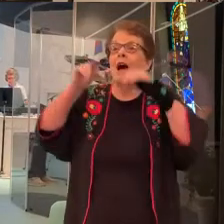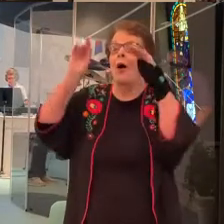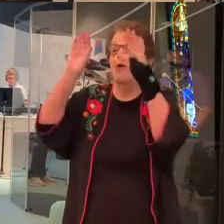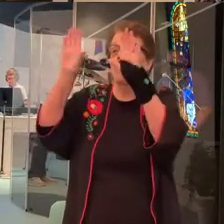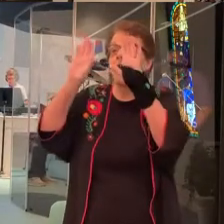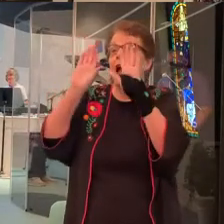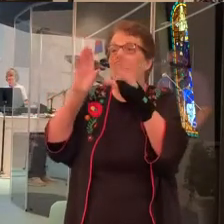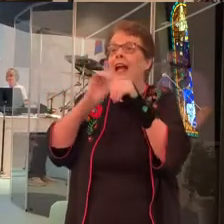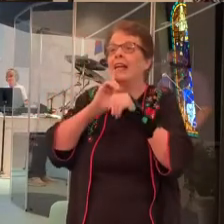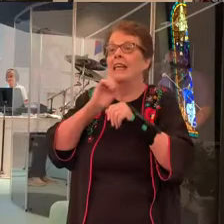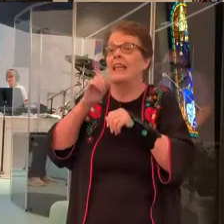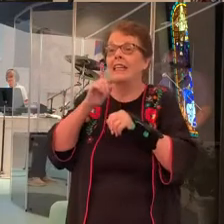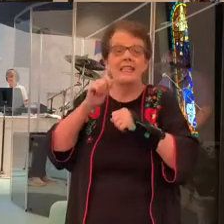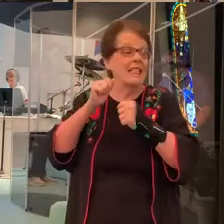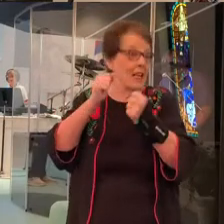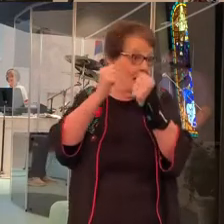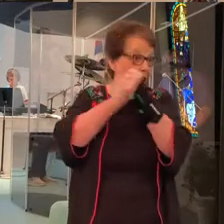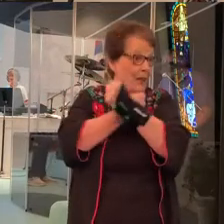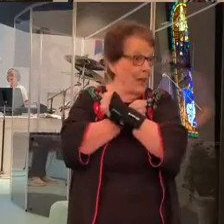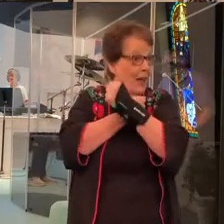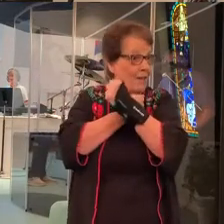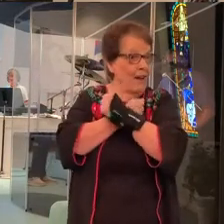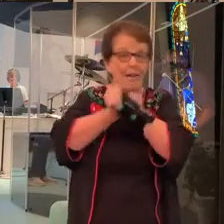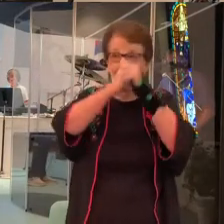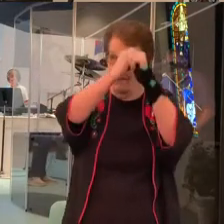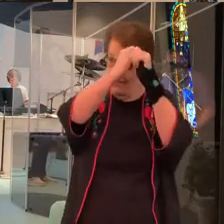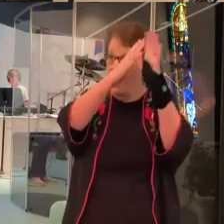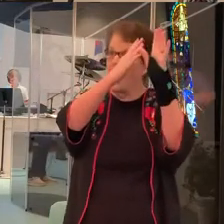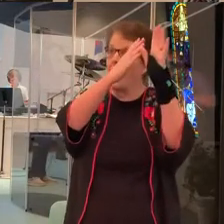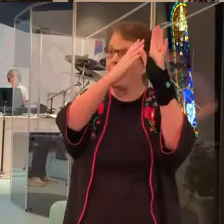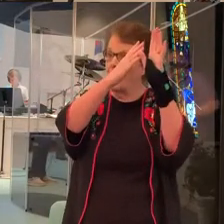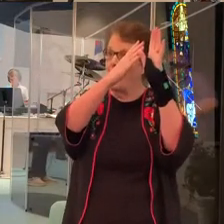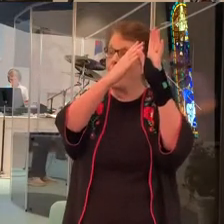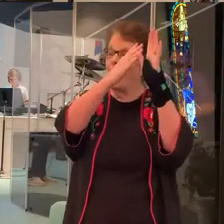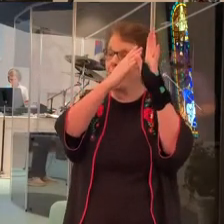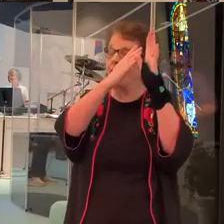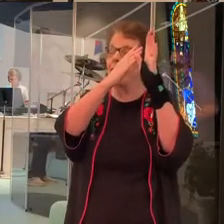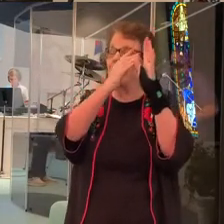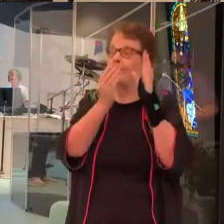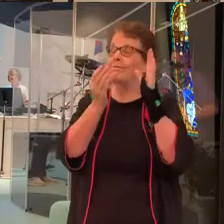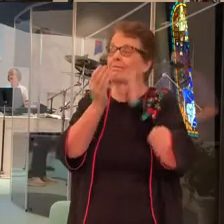hearts. How great is the love of the Father.